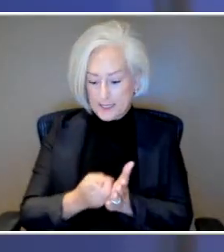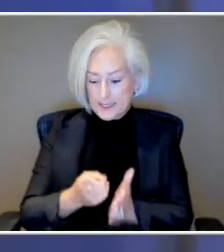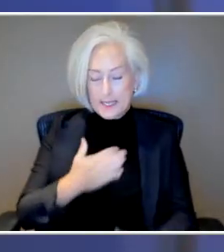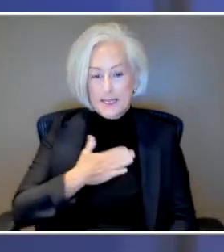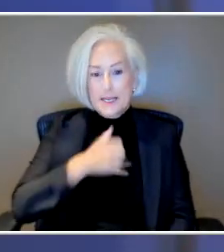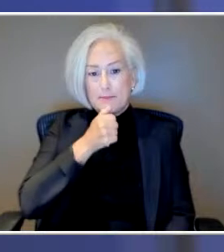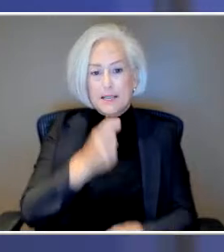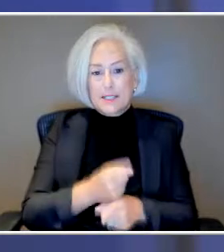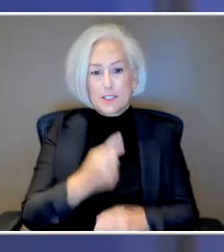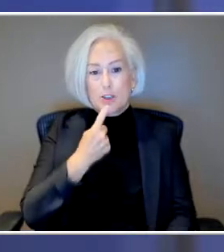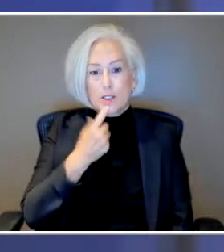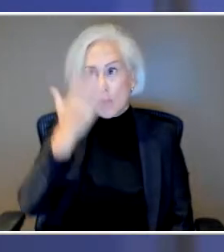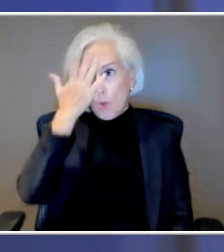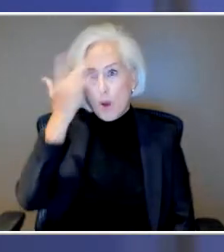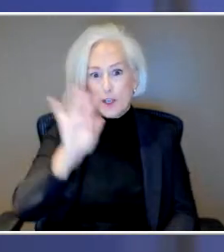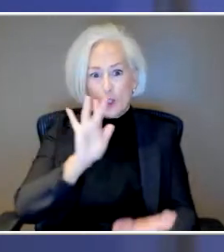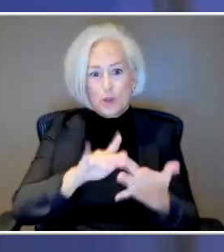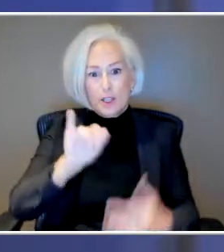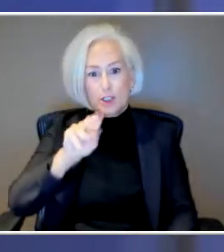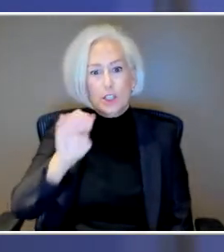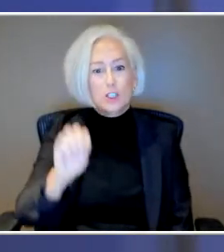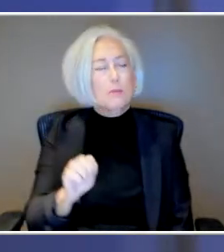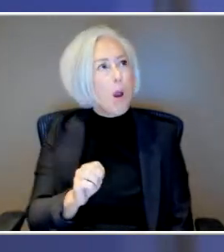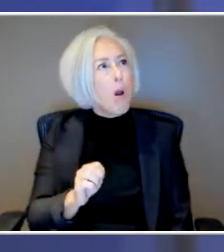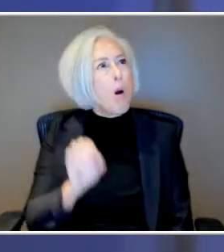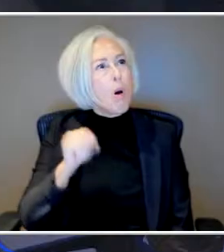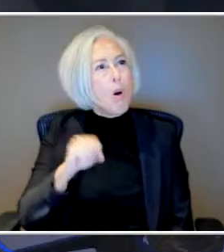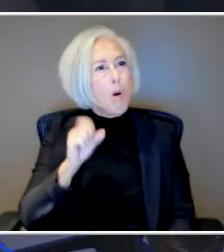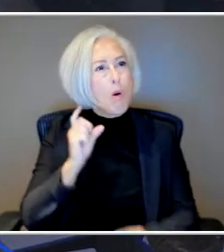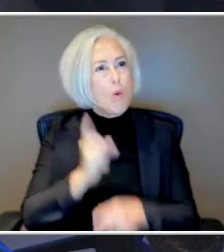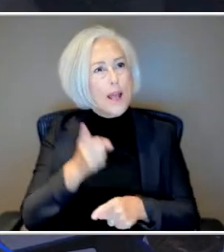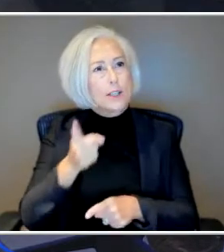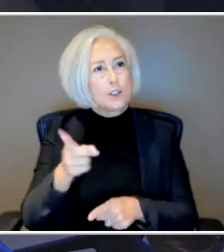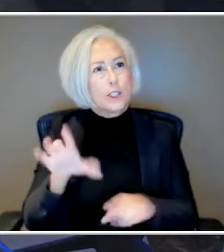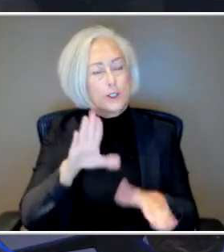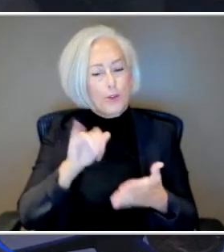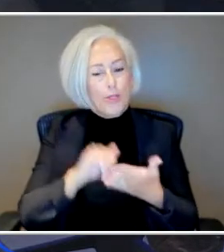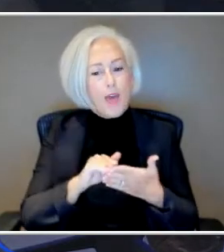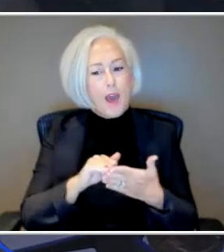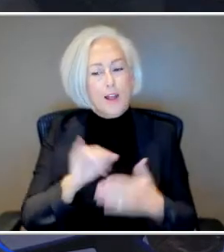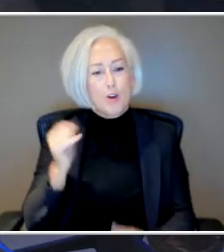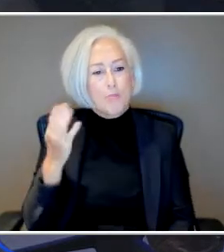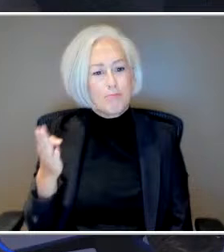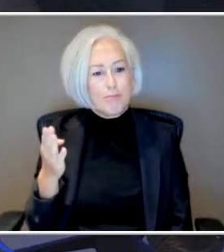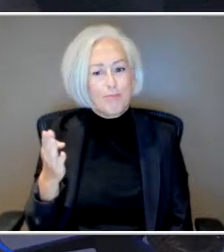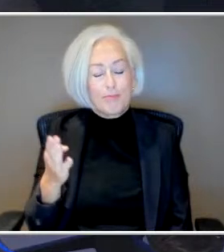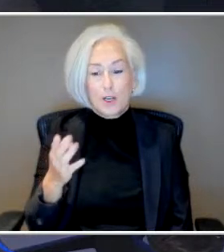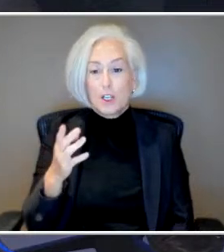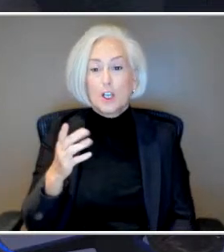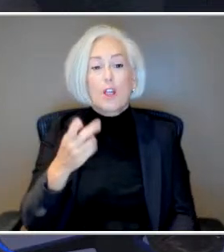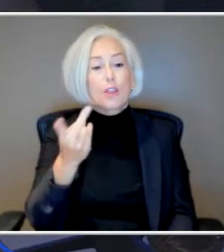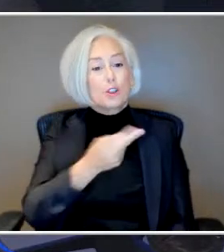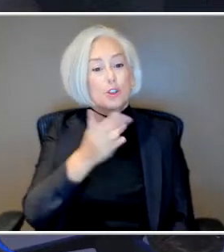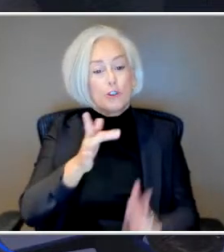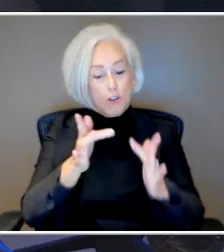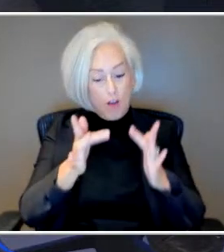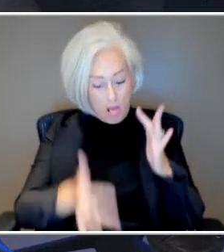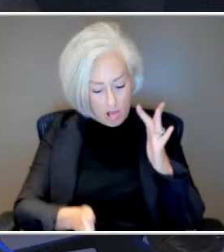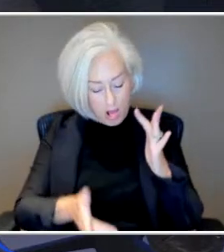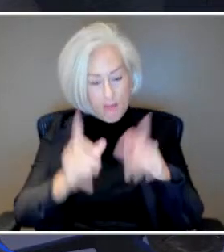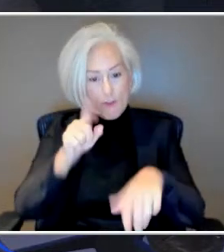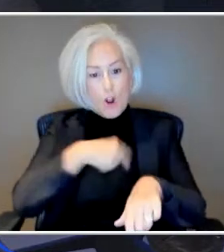to Jamie?" And I said, "Oh yeah, she does that." So yeah, what had you heard? You'd lost touch over time, but you'd heard she had something to do